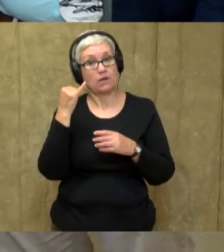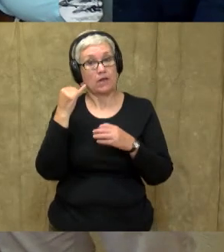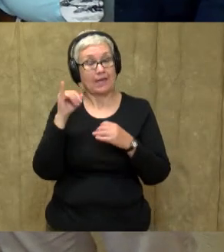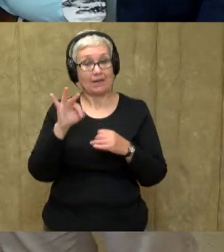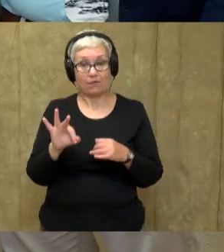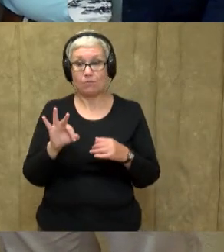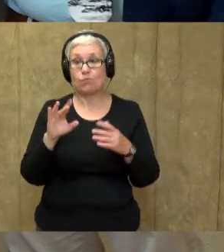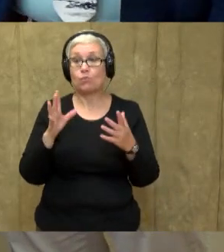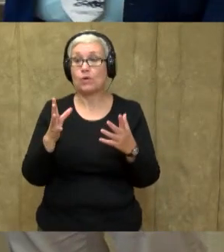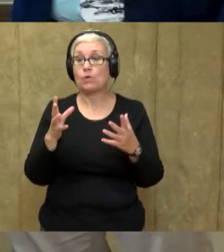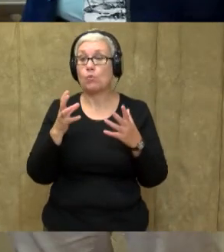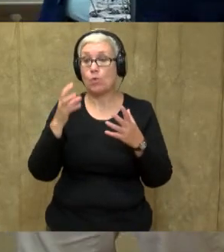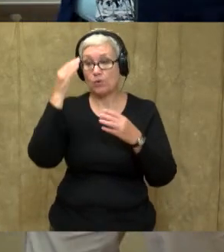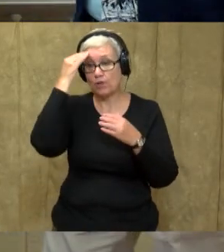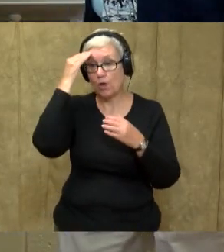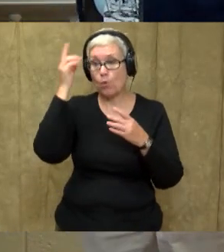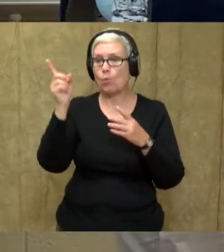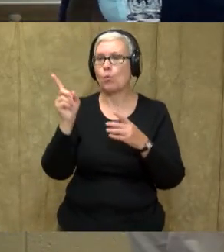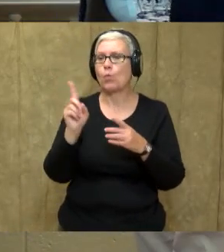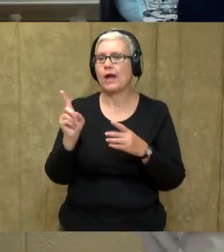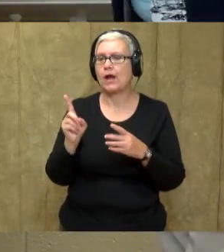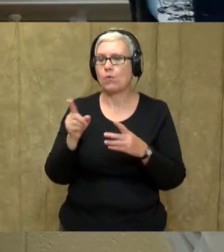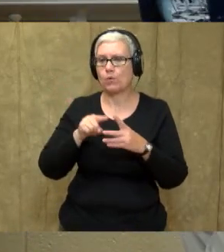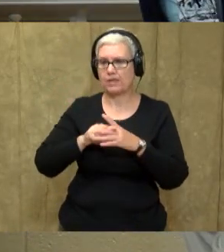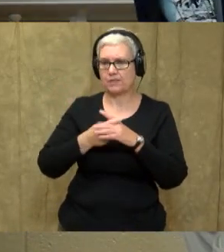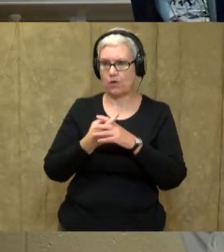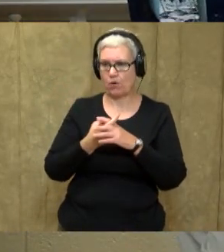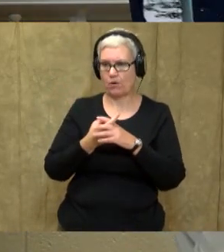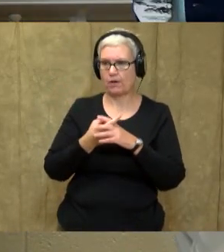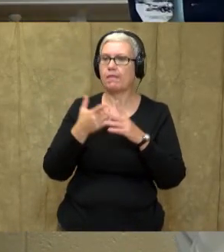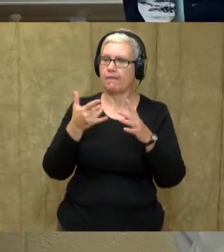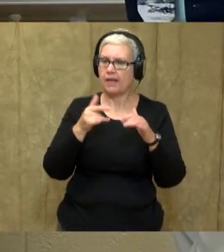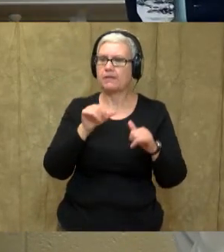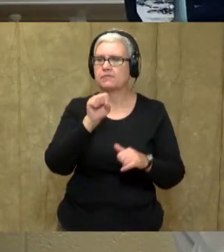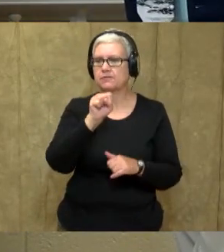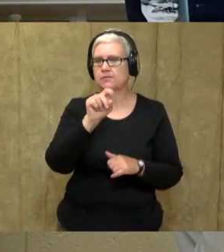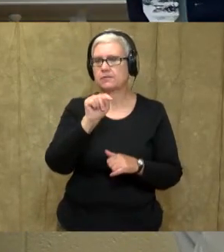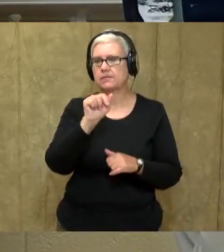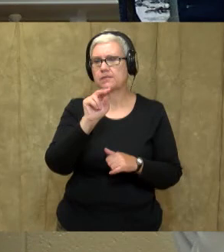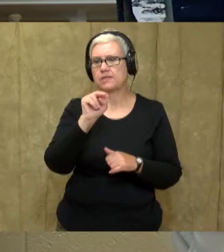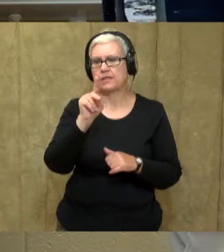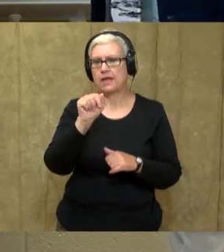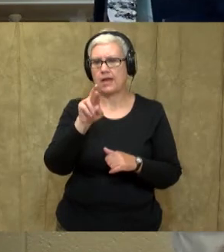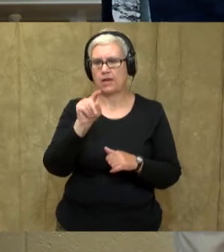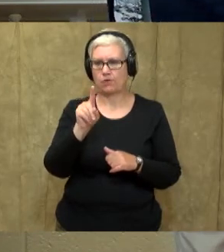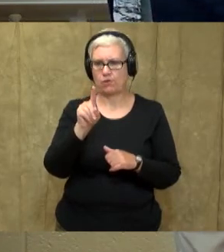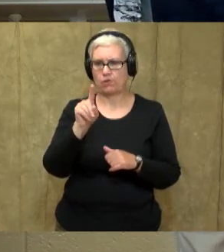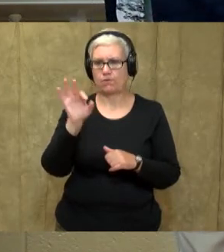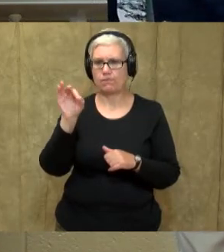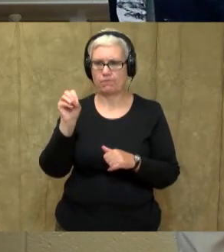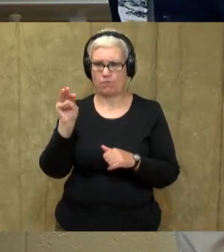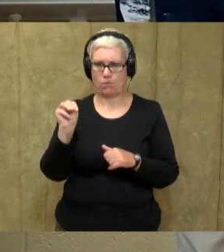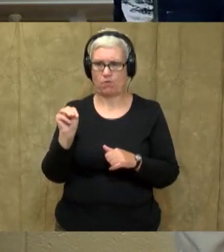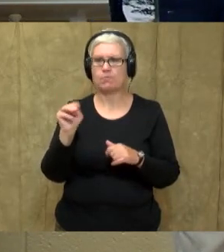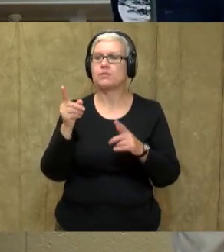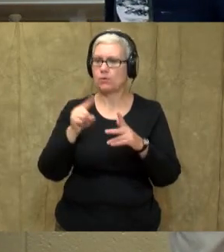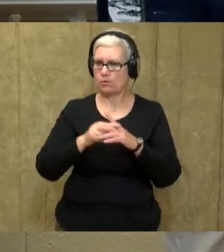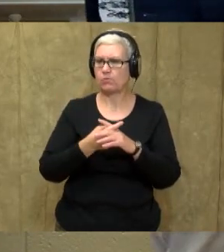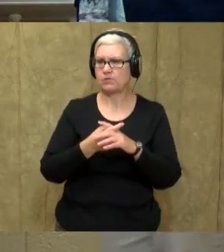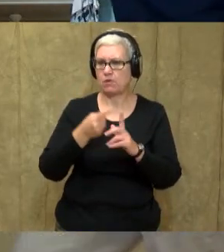where we're starting, then maybe we take a look at the standard form of the equation, where that last constant